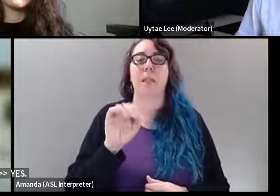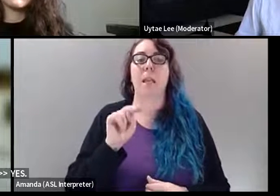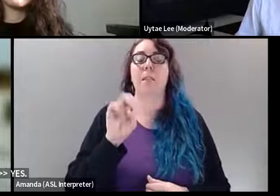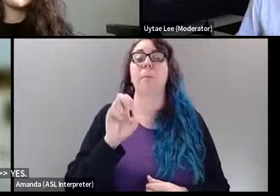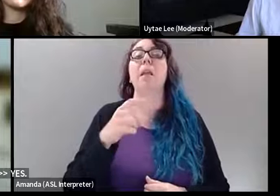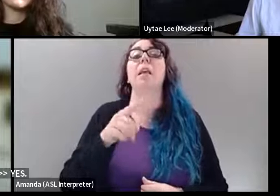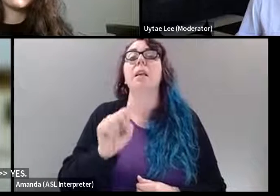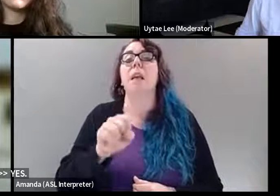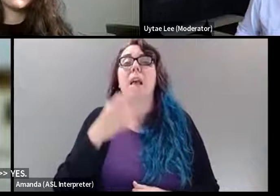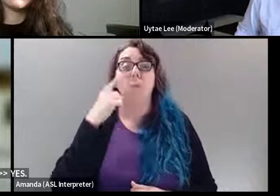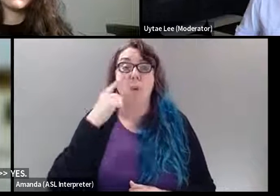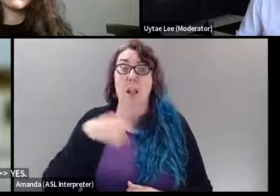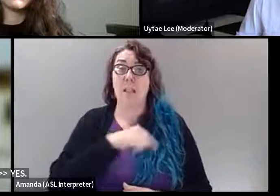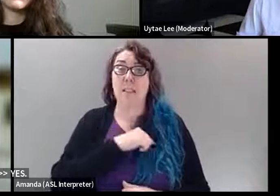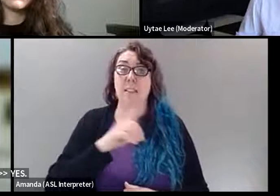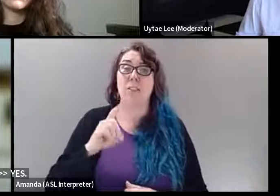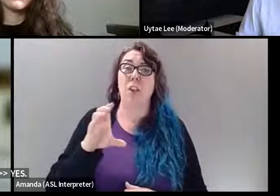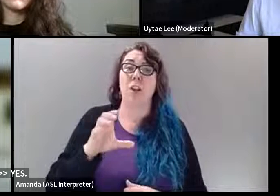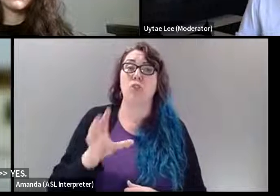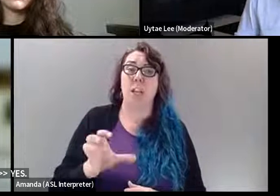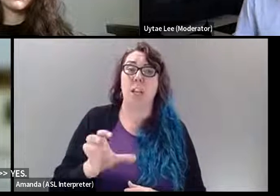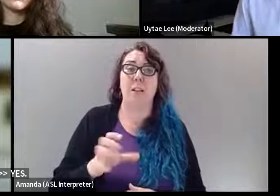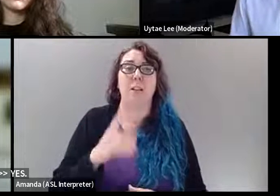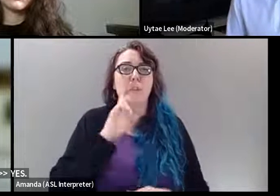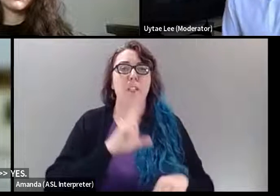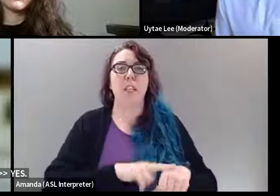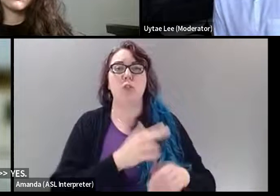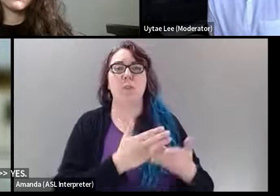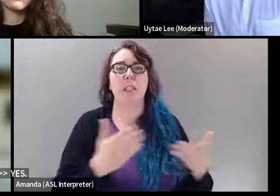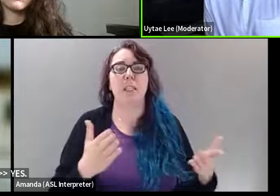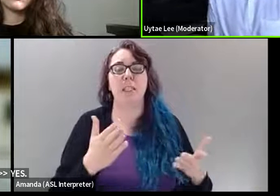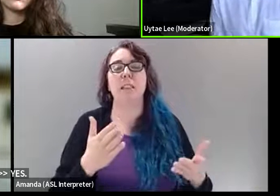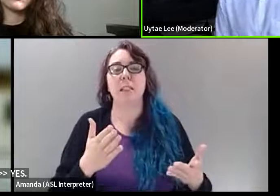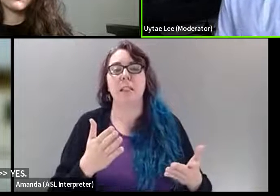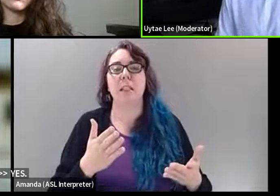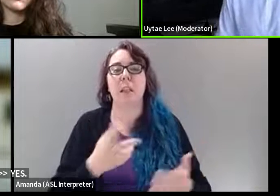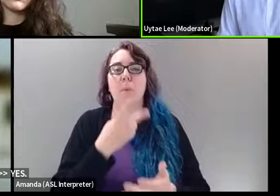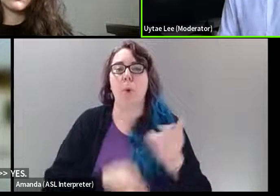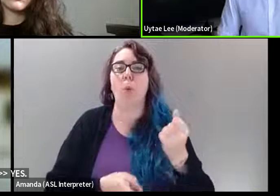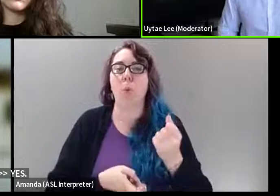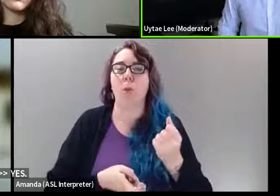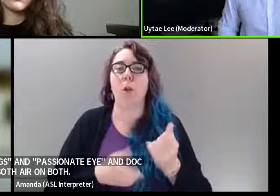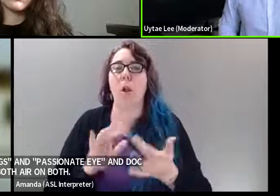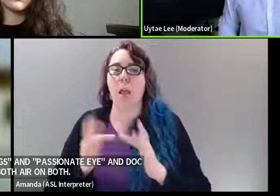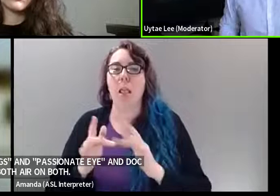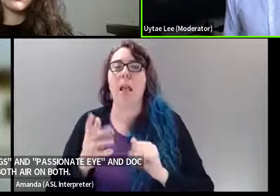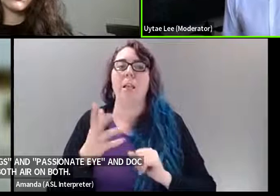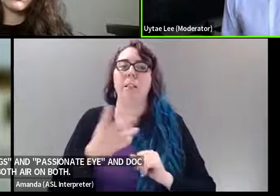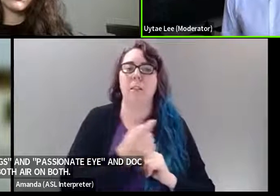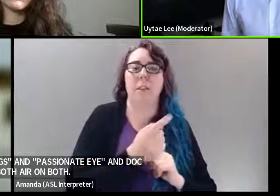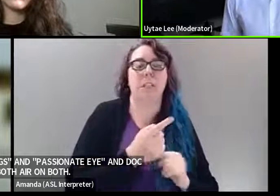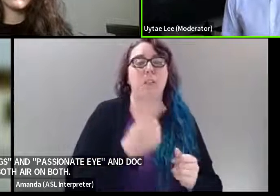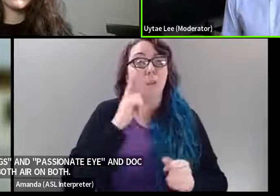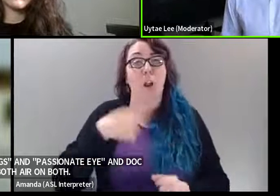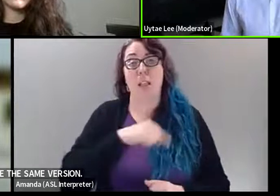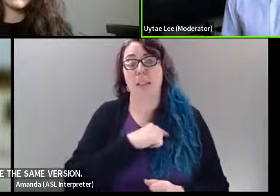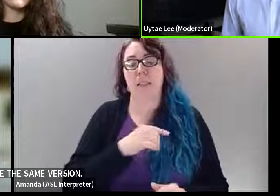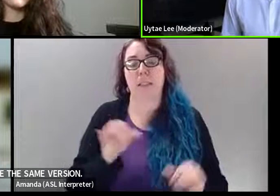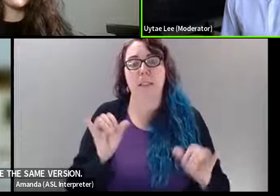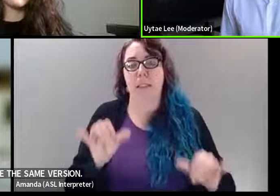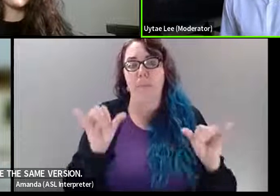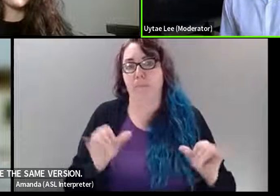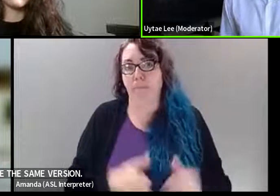both. So it would be the same version. Very cool. Okay. All right. So, well, with the